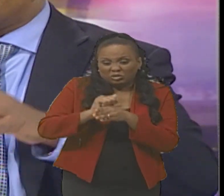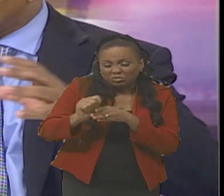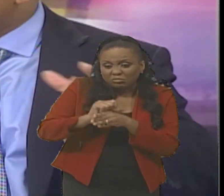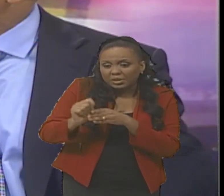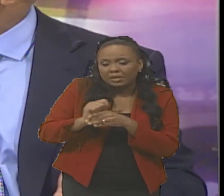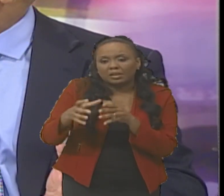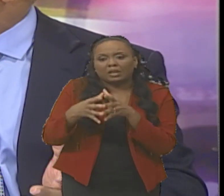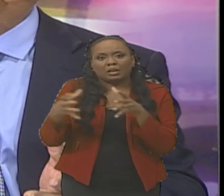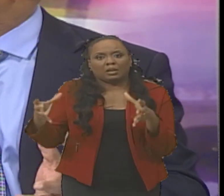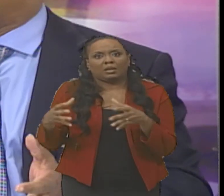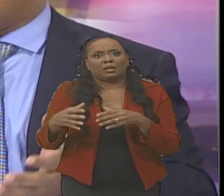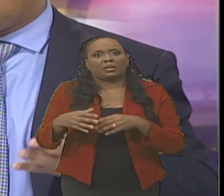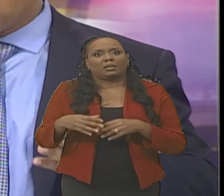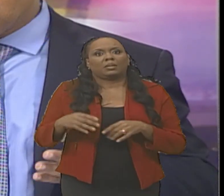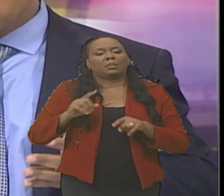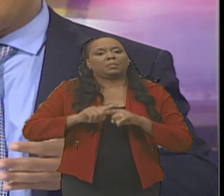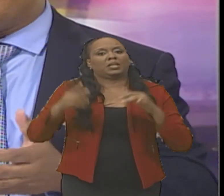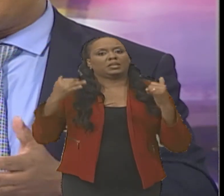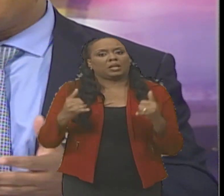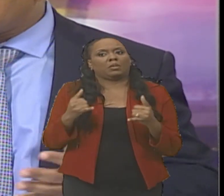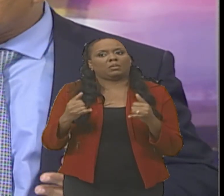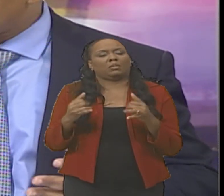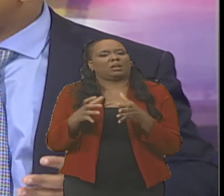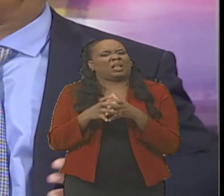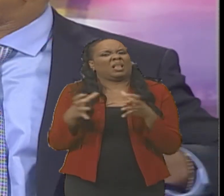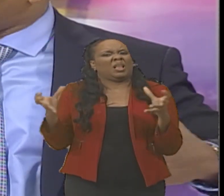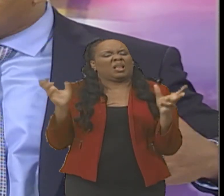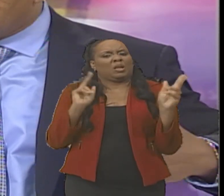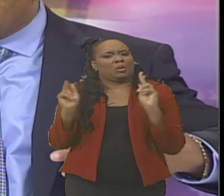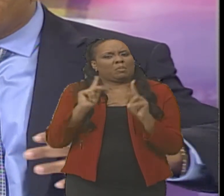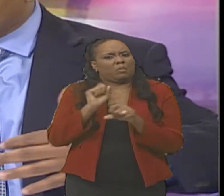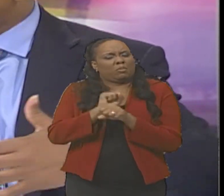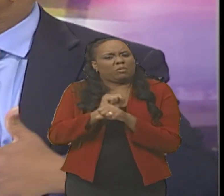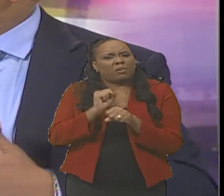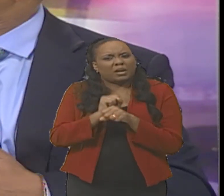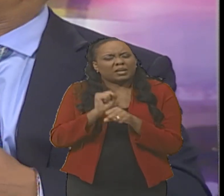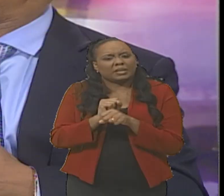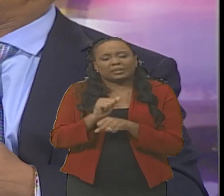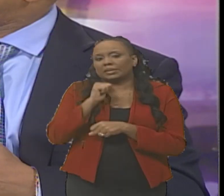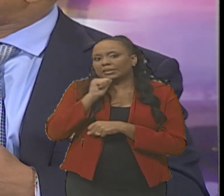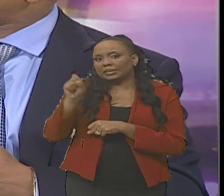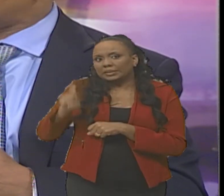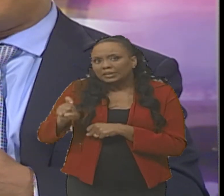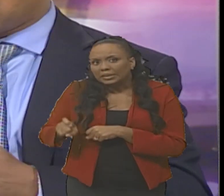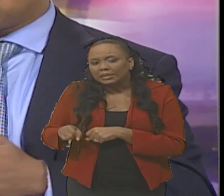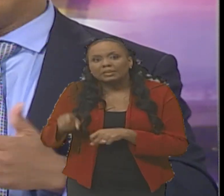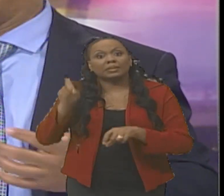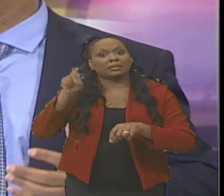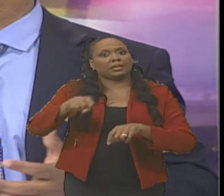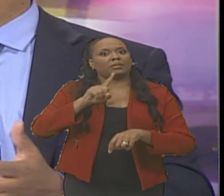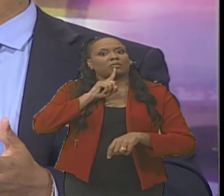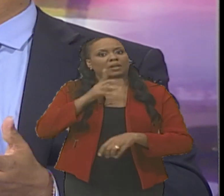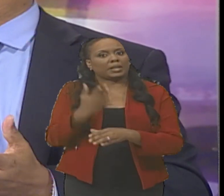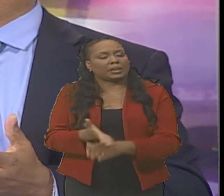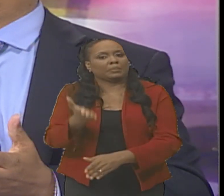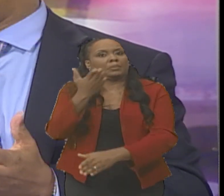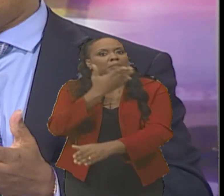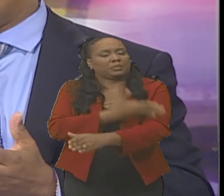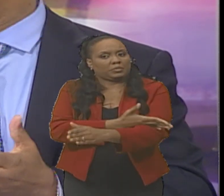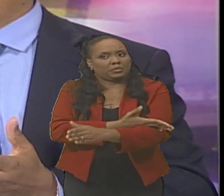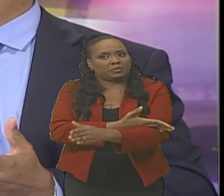efficiencies by trimming the size of it. Of course, that rationalization and efficiency improvements through what we call